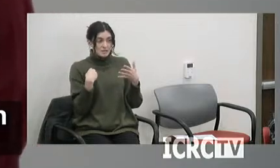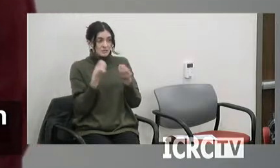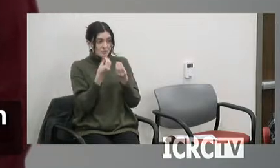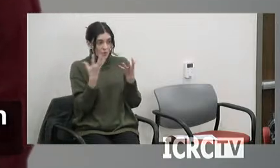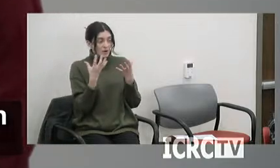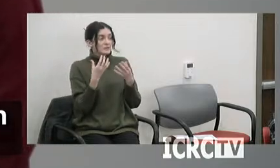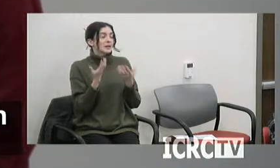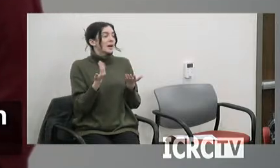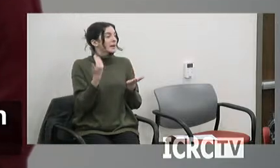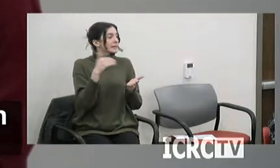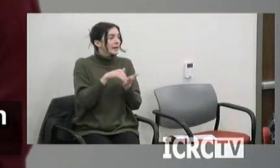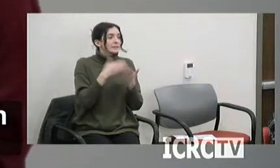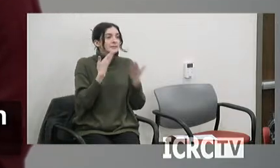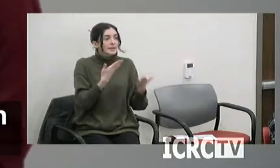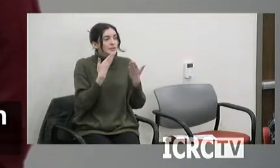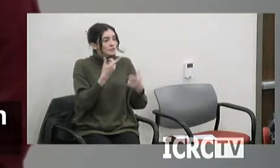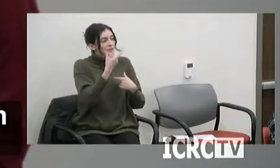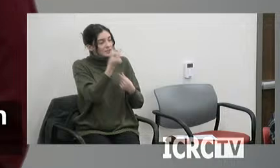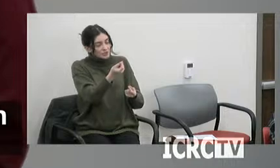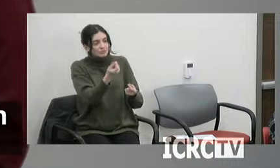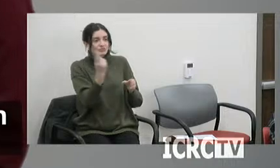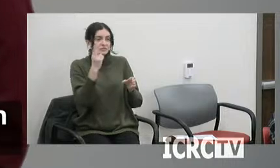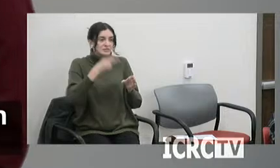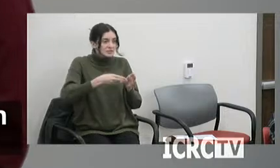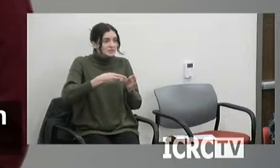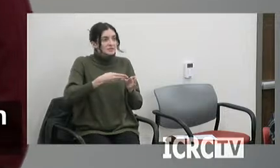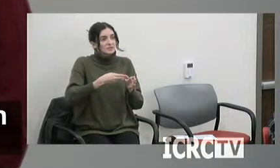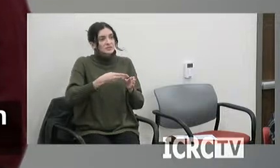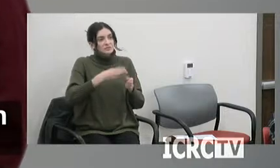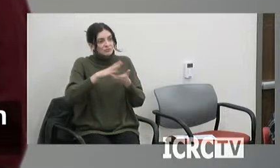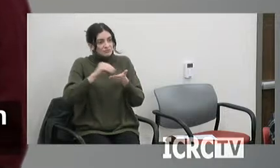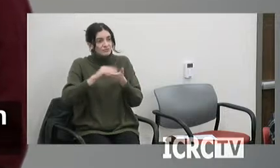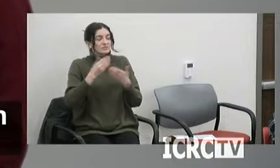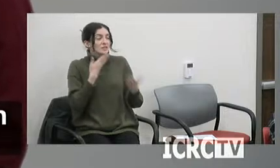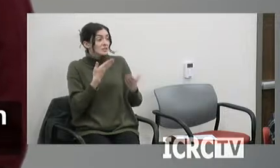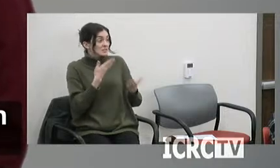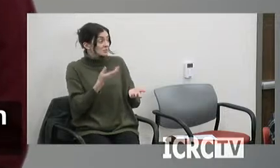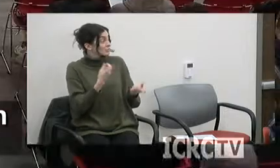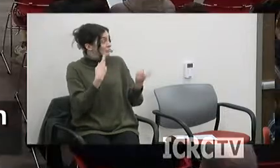thank you so much for your interest, and if there's any questions, please.